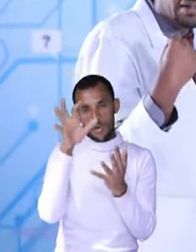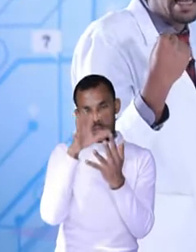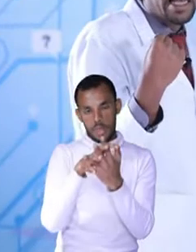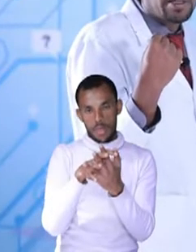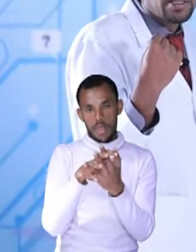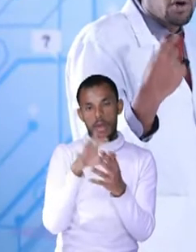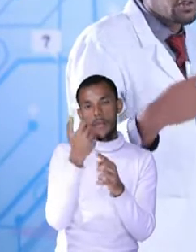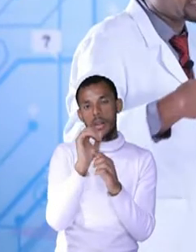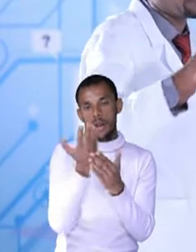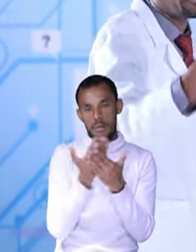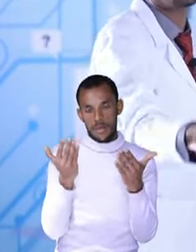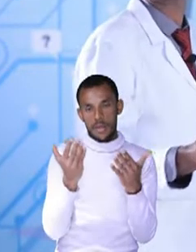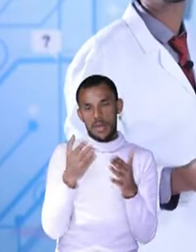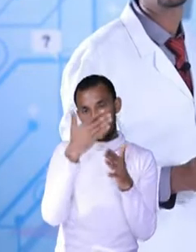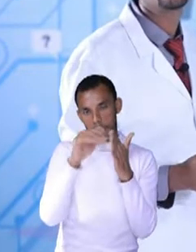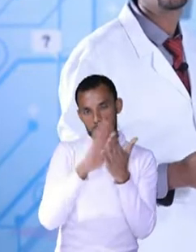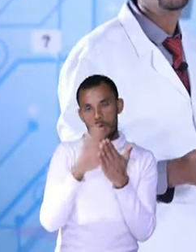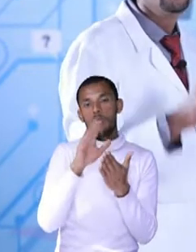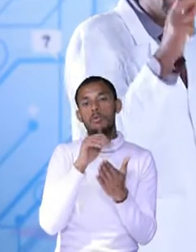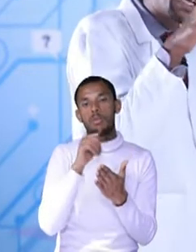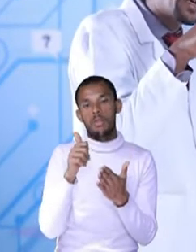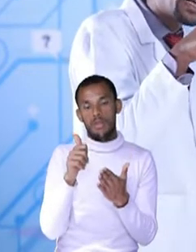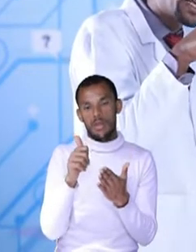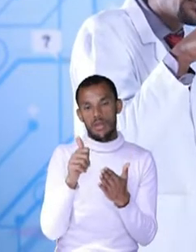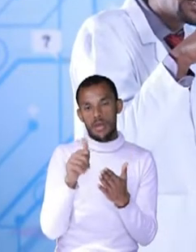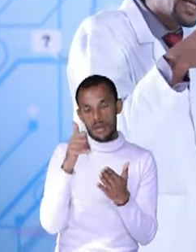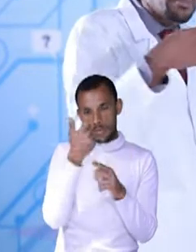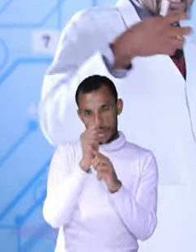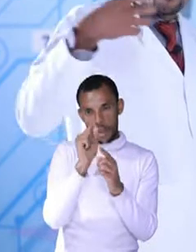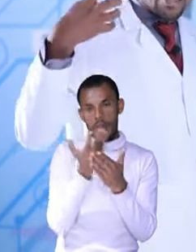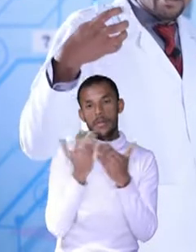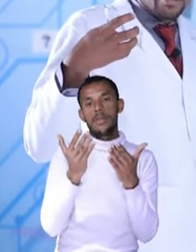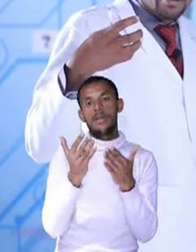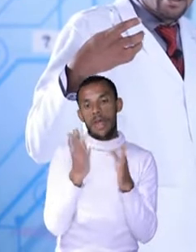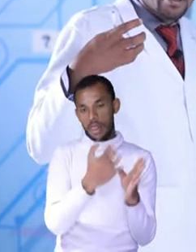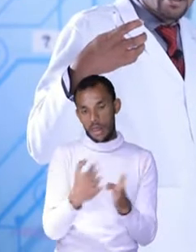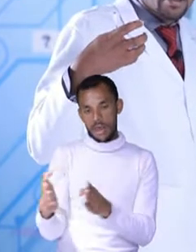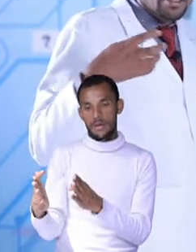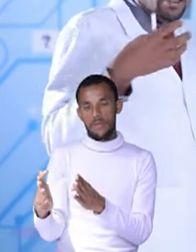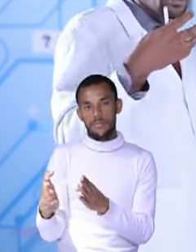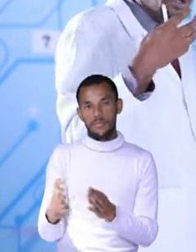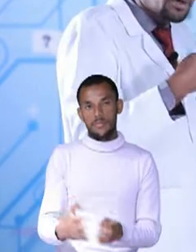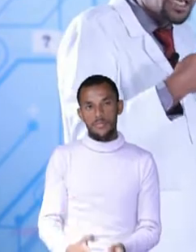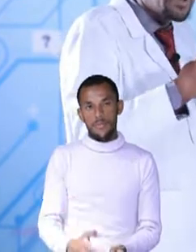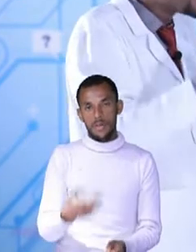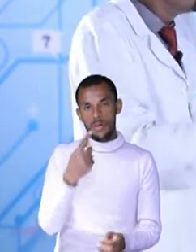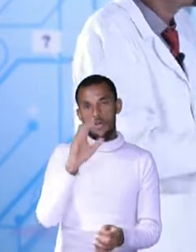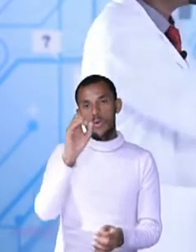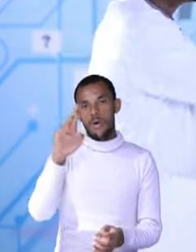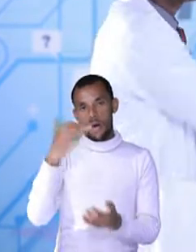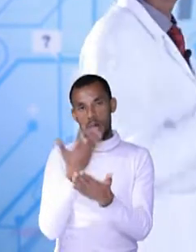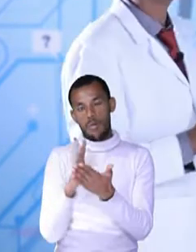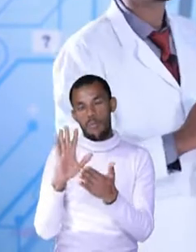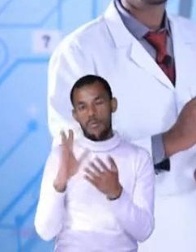what? Metallic element, also some impurities. But that metallic elements can be extracted. The ores can be